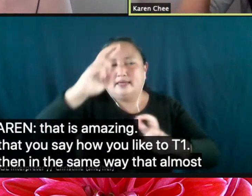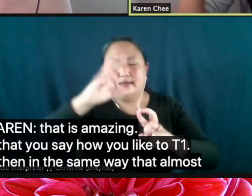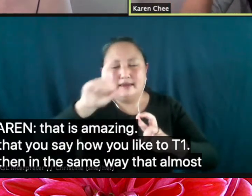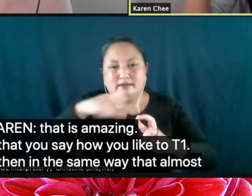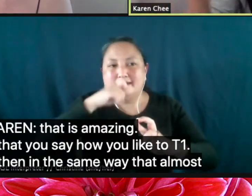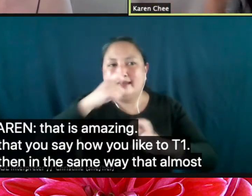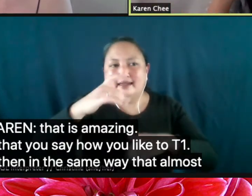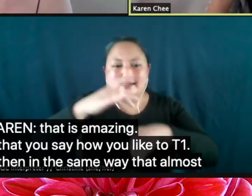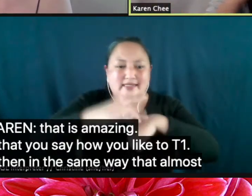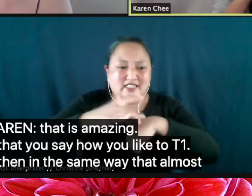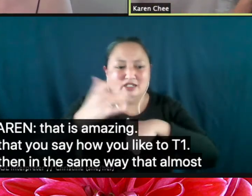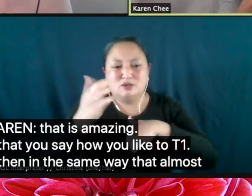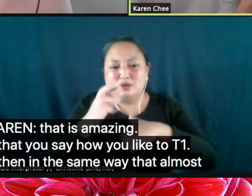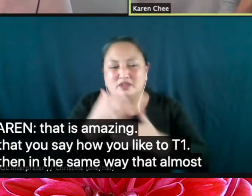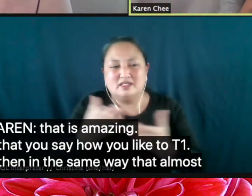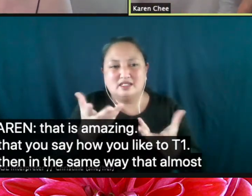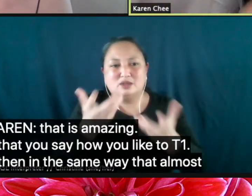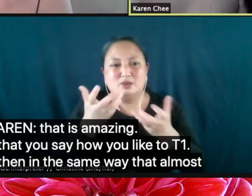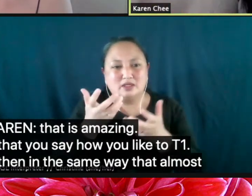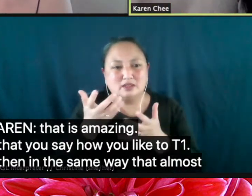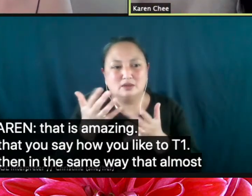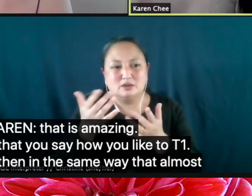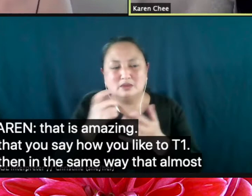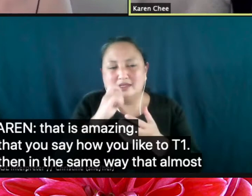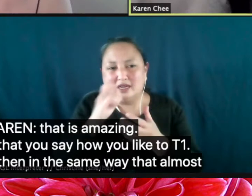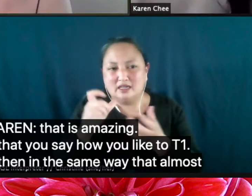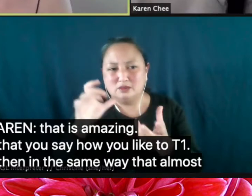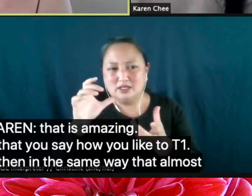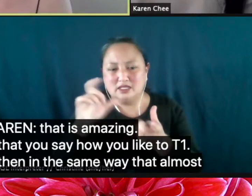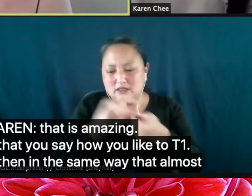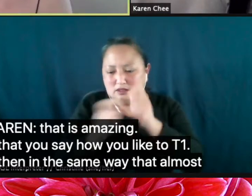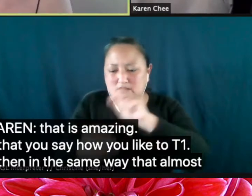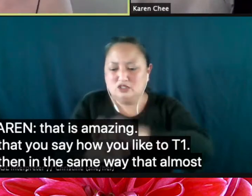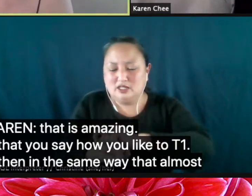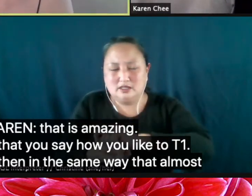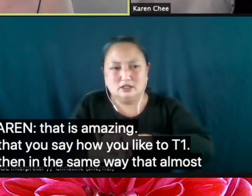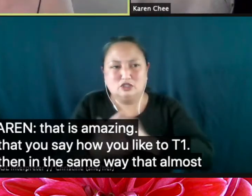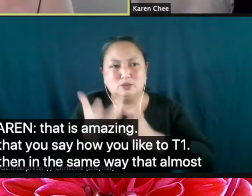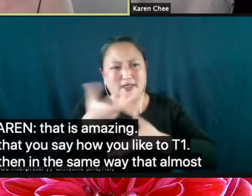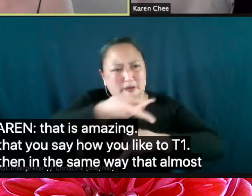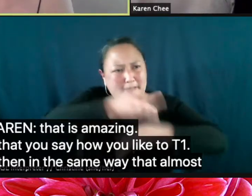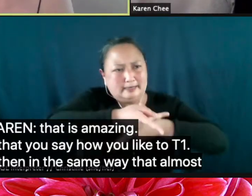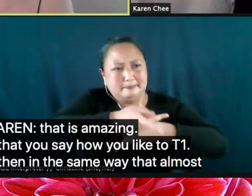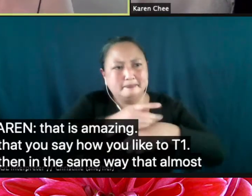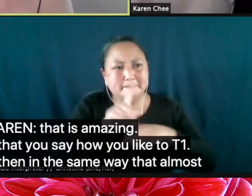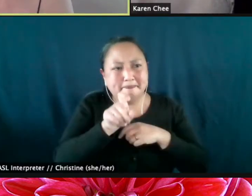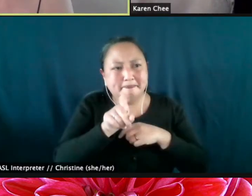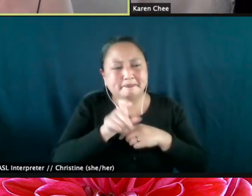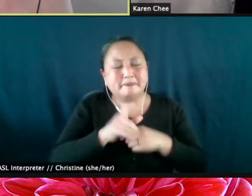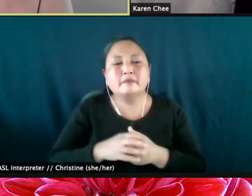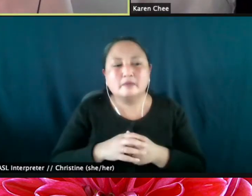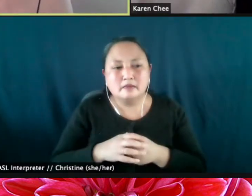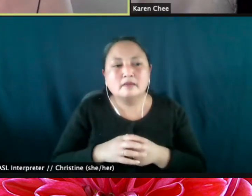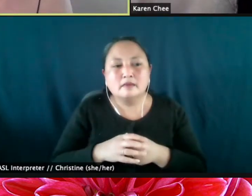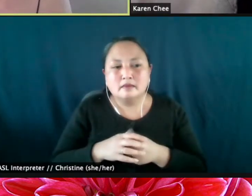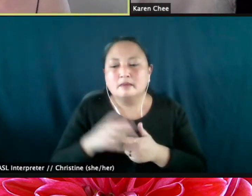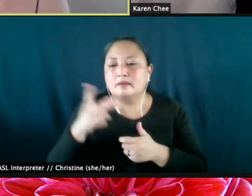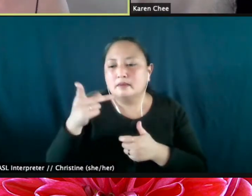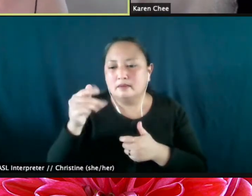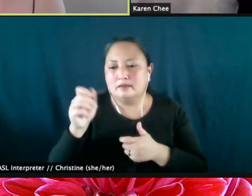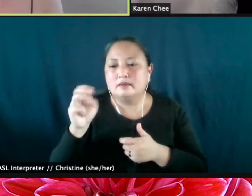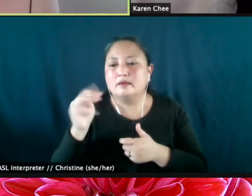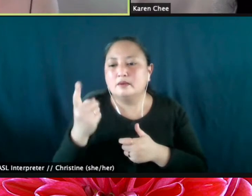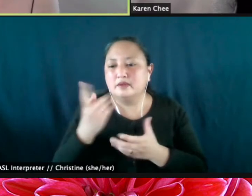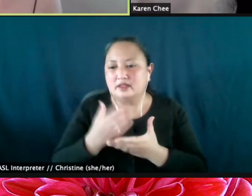touch this, or things that you want to sort of not mess around with? Hmm. I think one of the things that